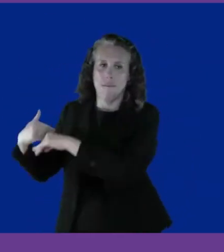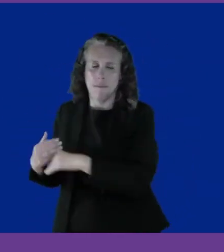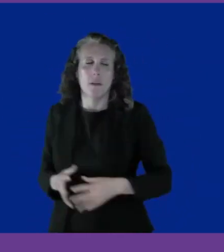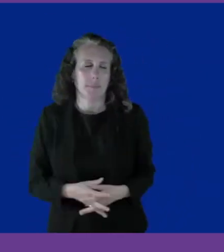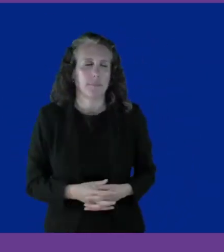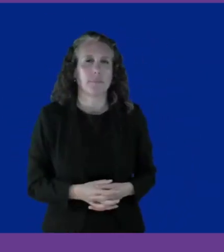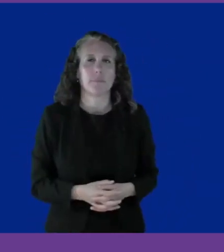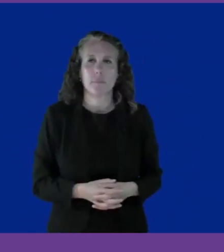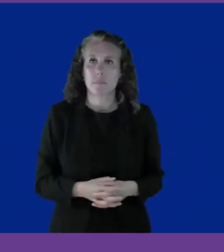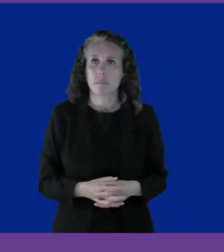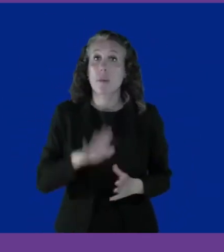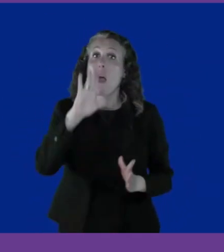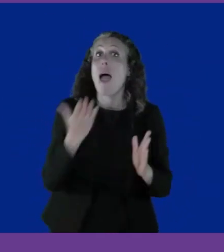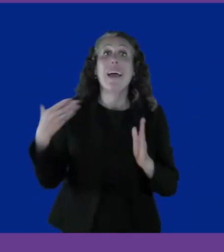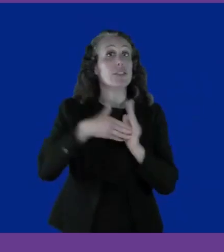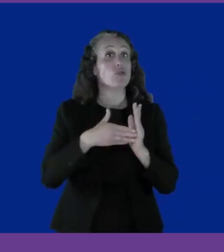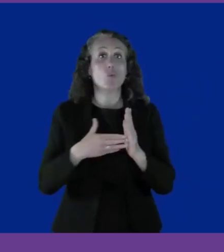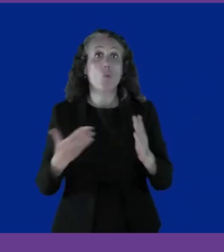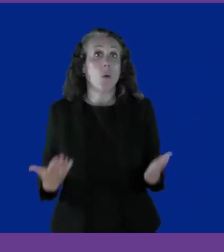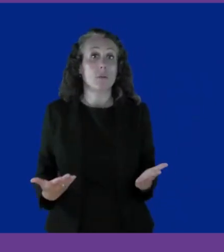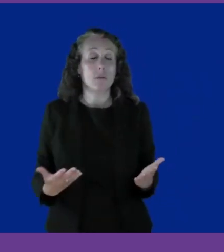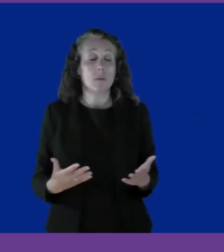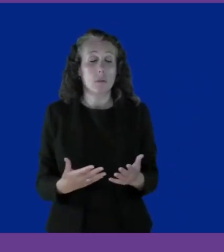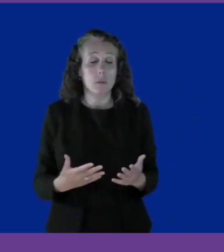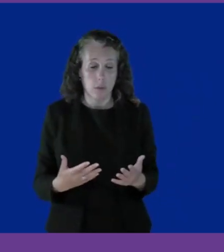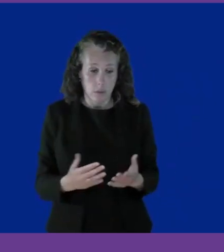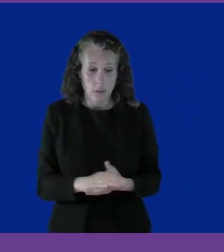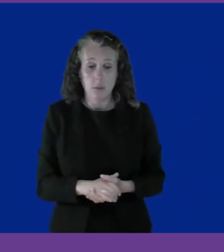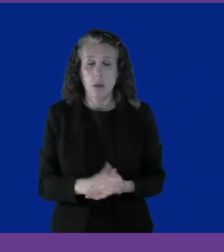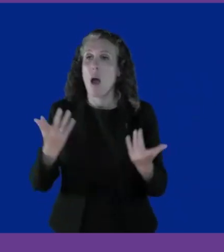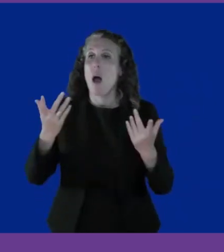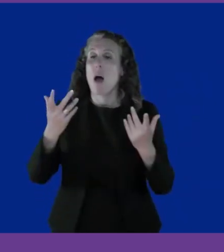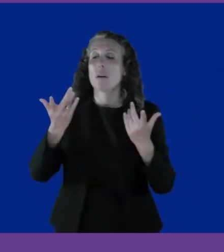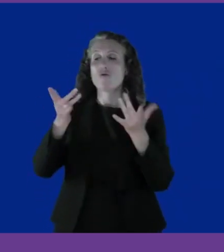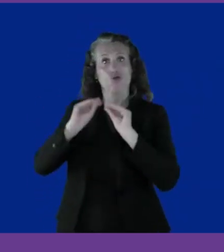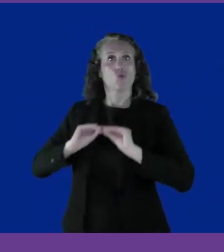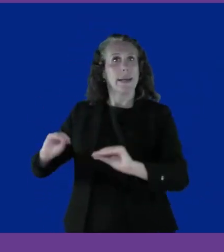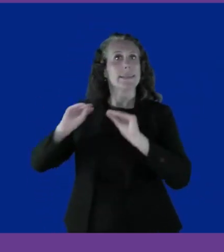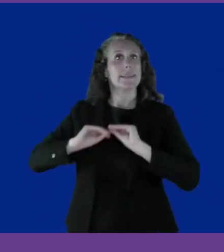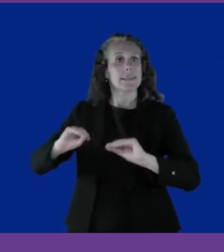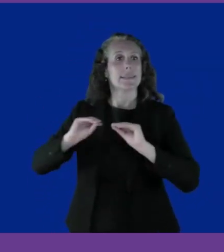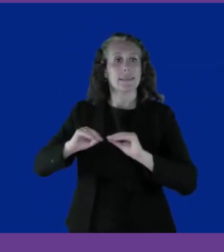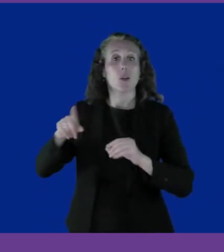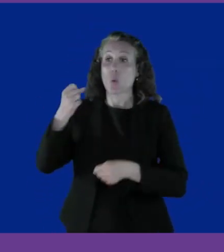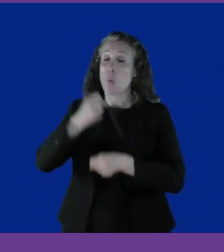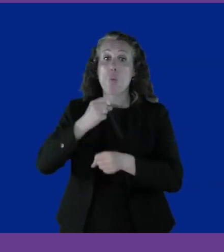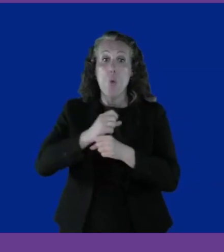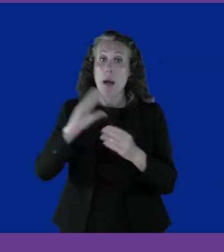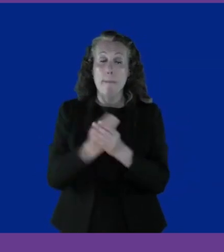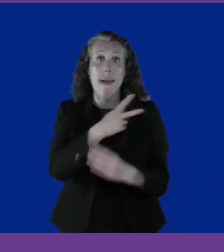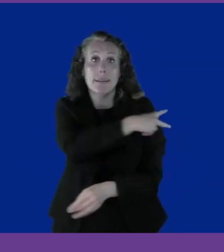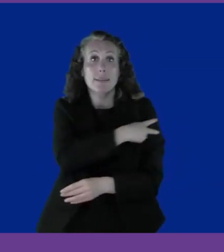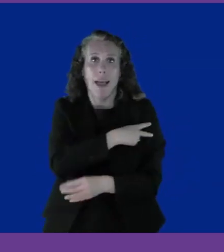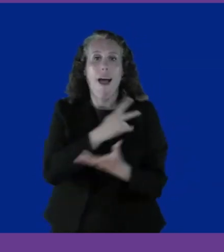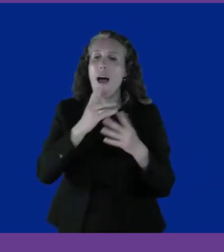Jesus mentioned is the focus on designing training programs for staff. So banks